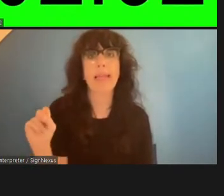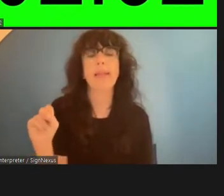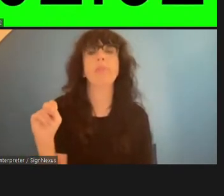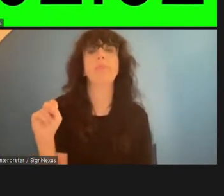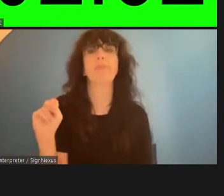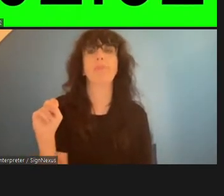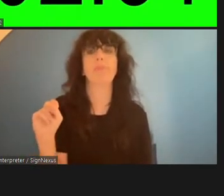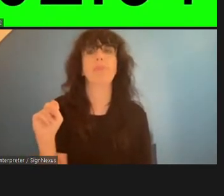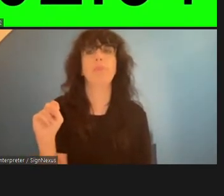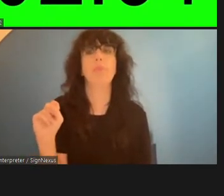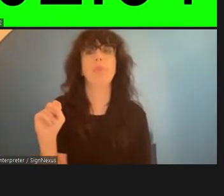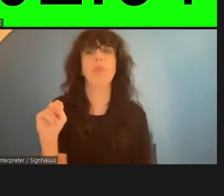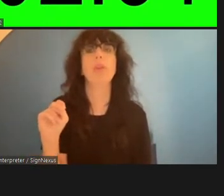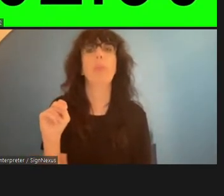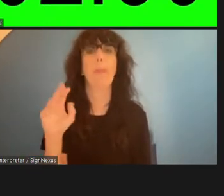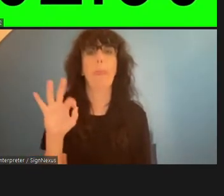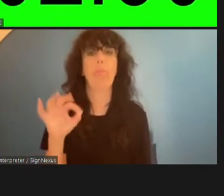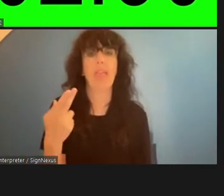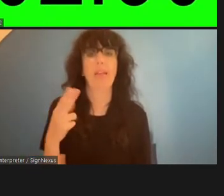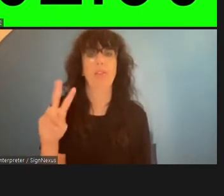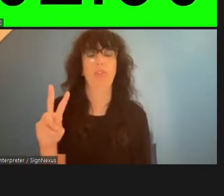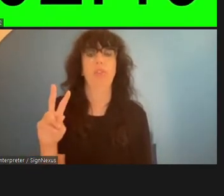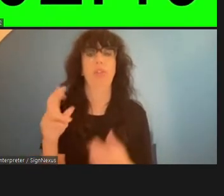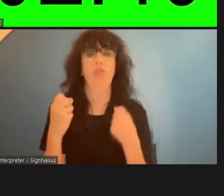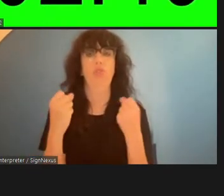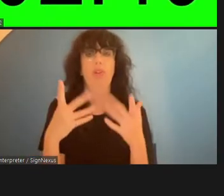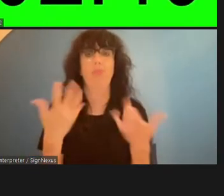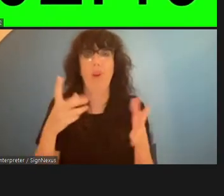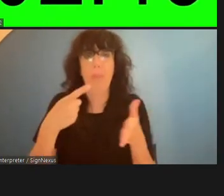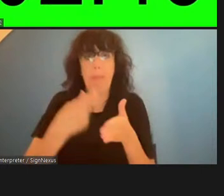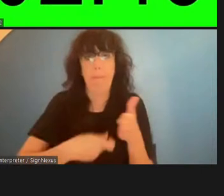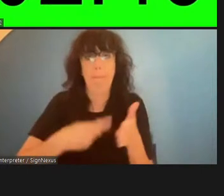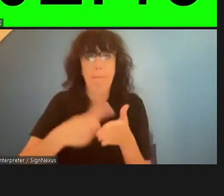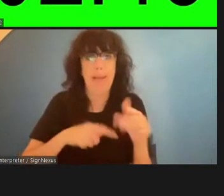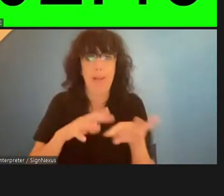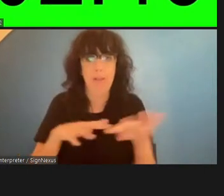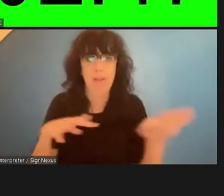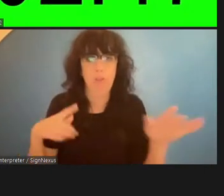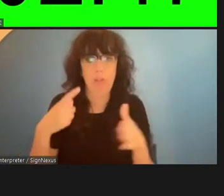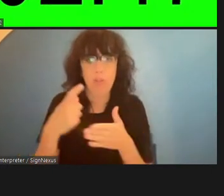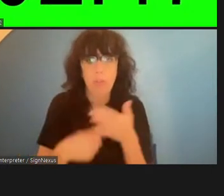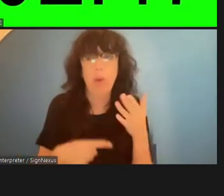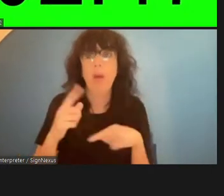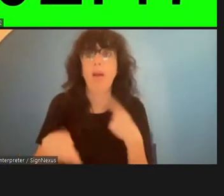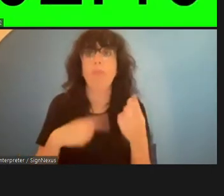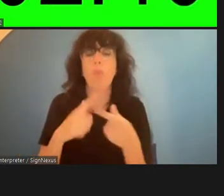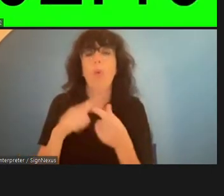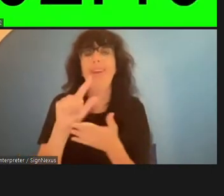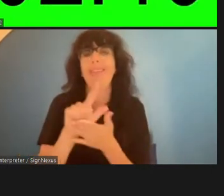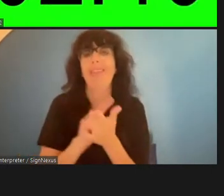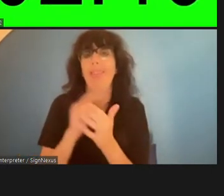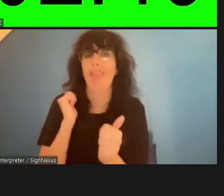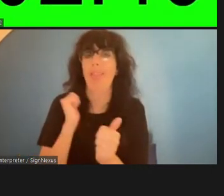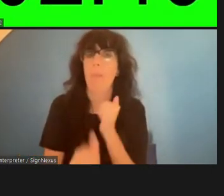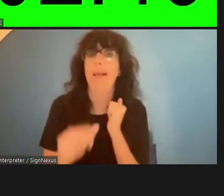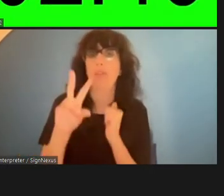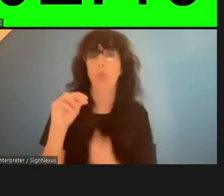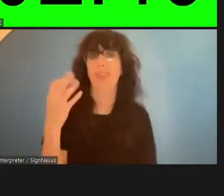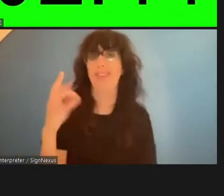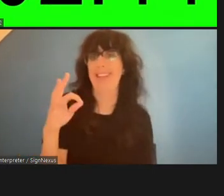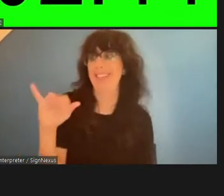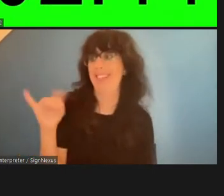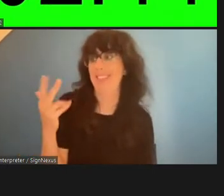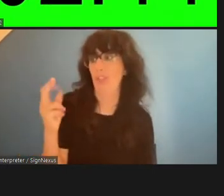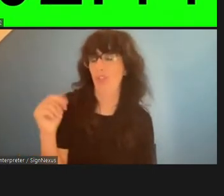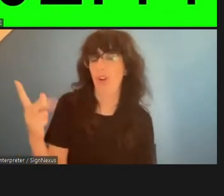you know fhp drivers we've been paying the congestion price already you know ever since the law passed back in 2019 in january they are